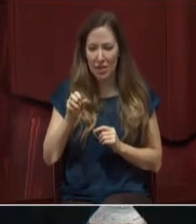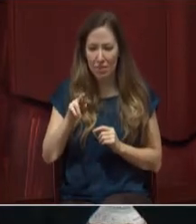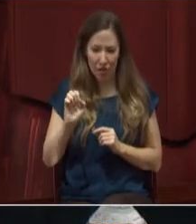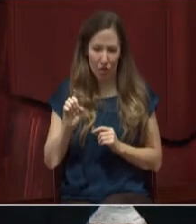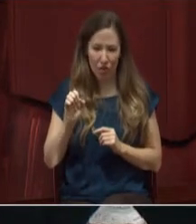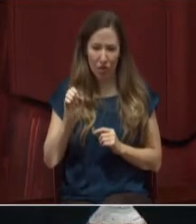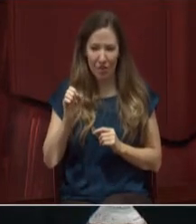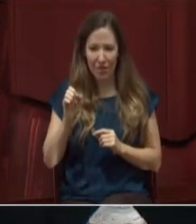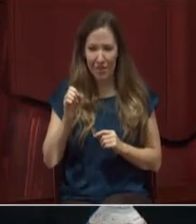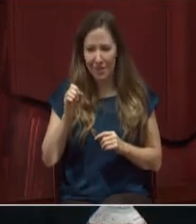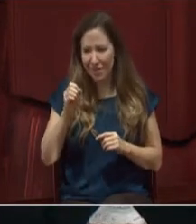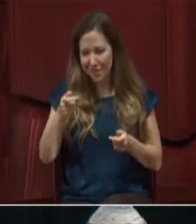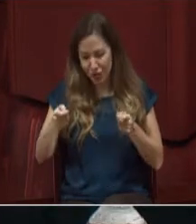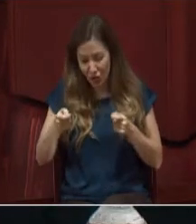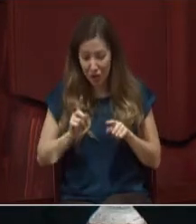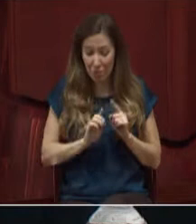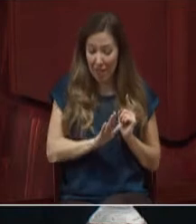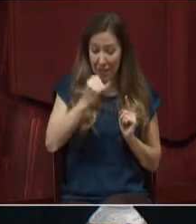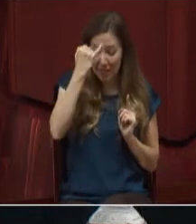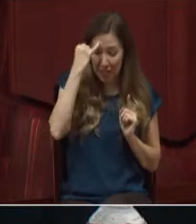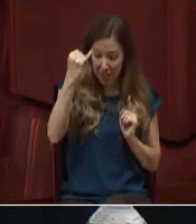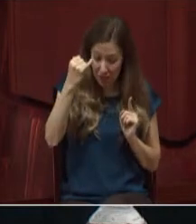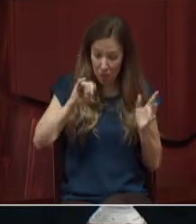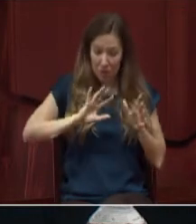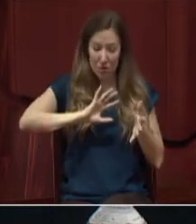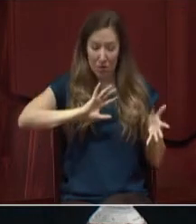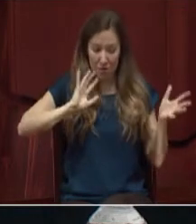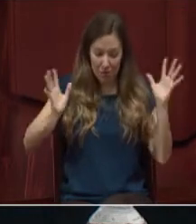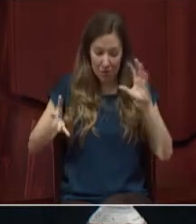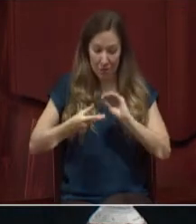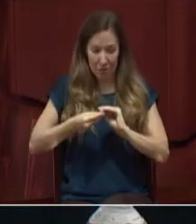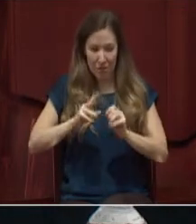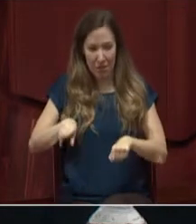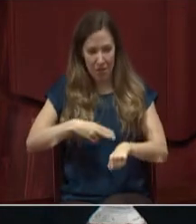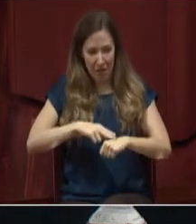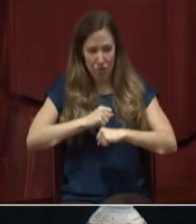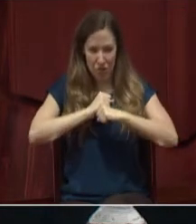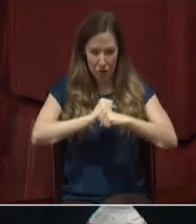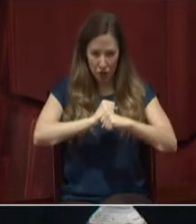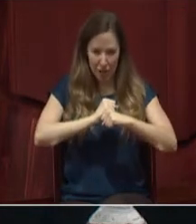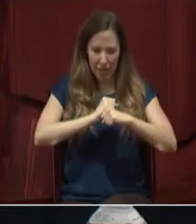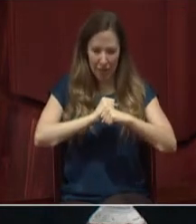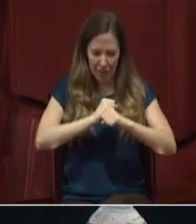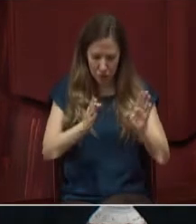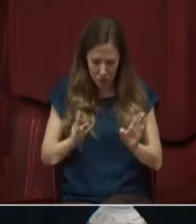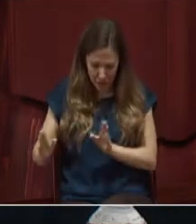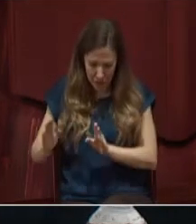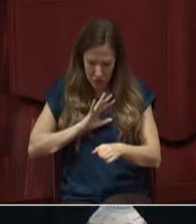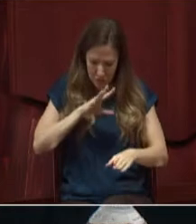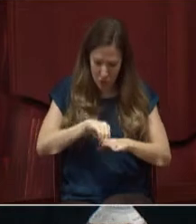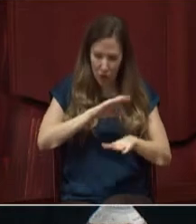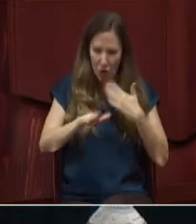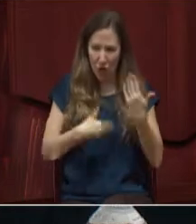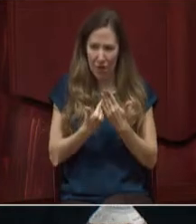executive. So his idea was a comprehensive national security strategy, harnessing all of the